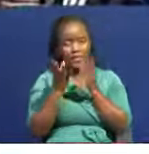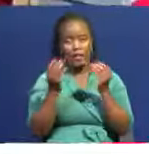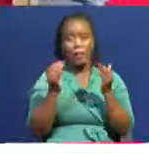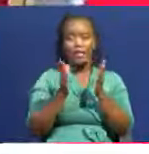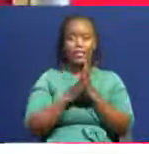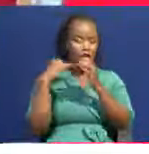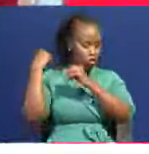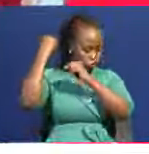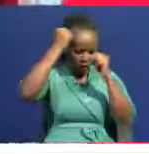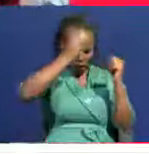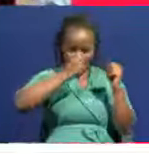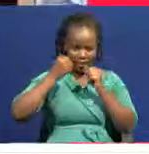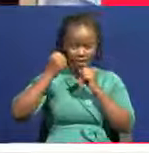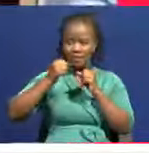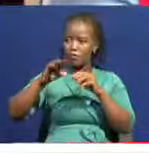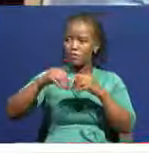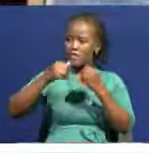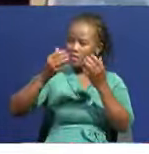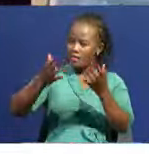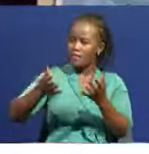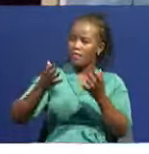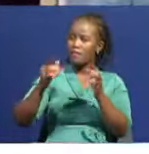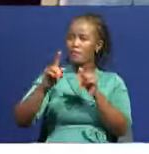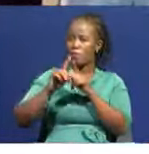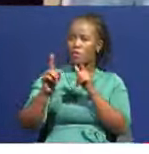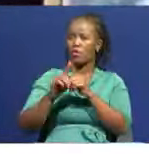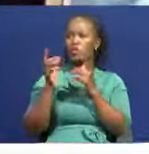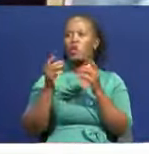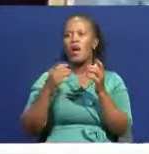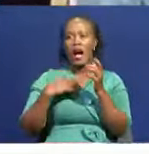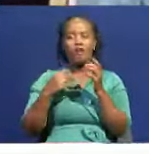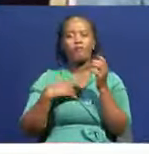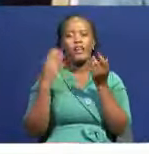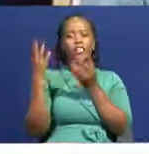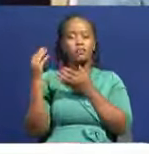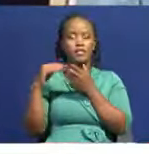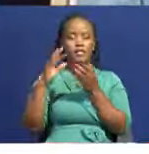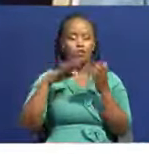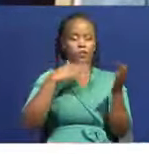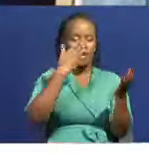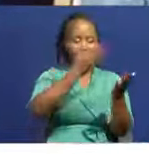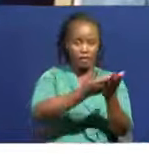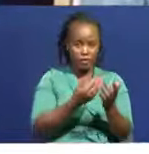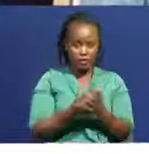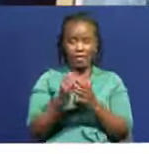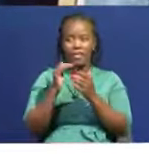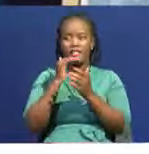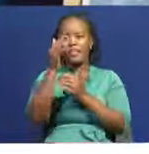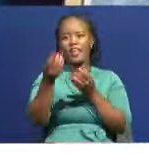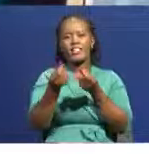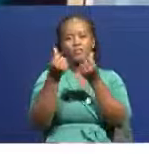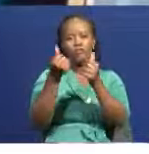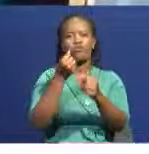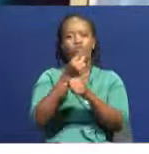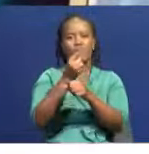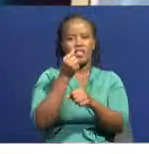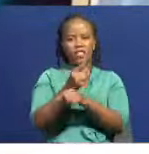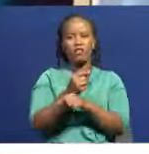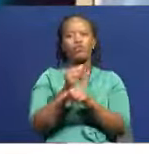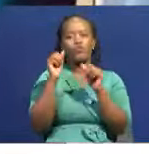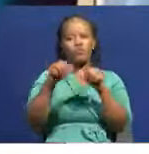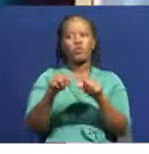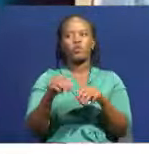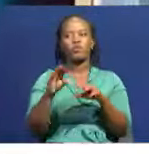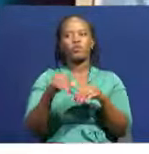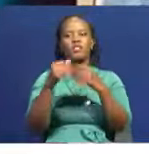are also being dispatched, with an estimated arrival, of course, will be in the next few minutes or so. They will be able to